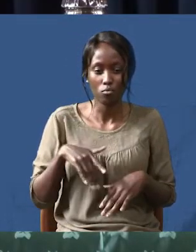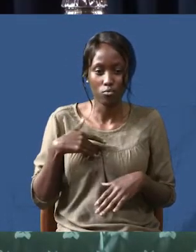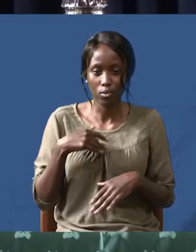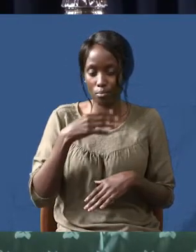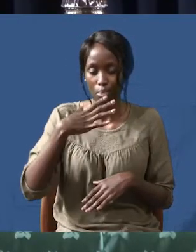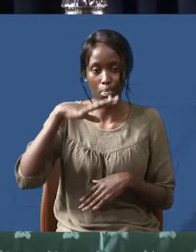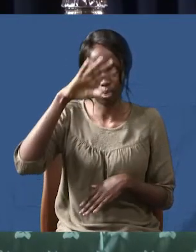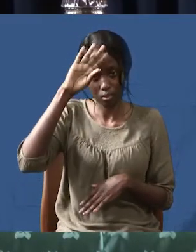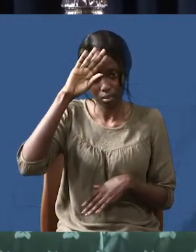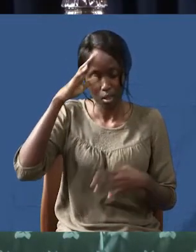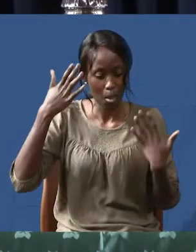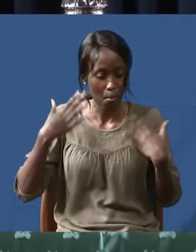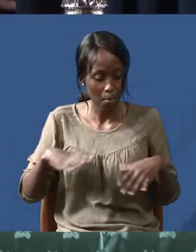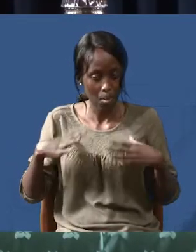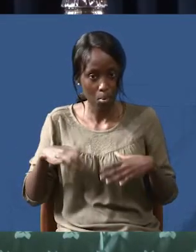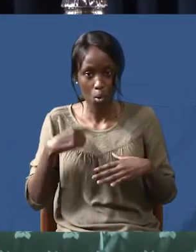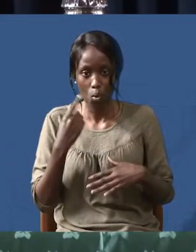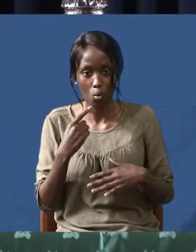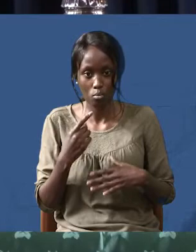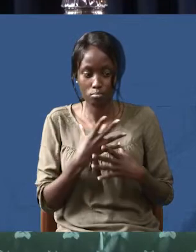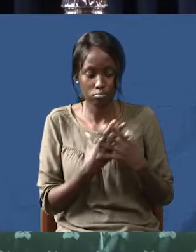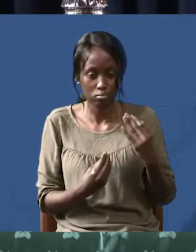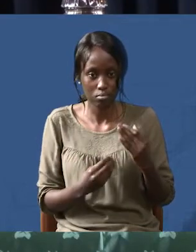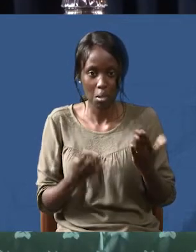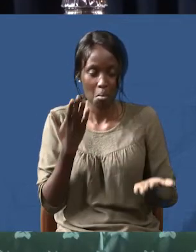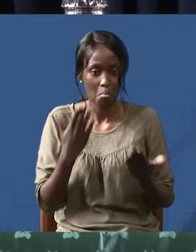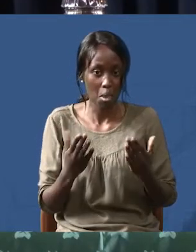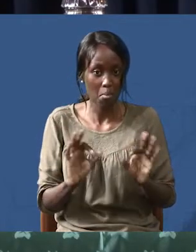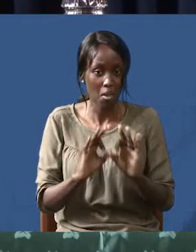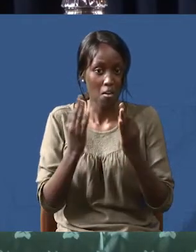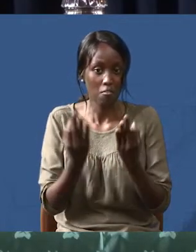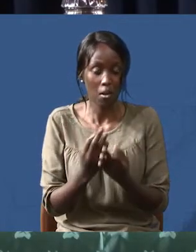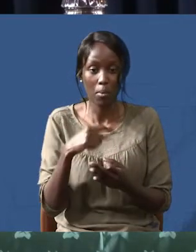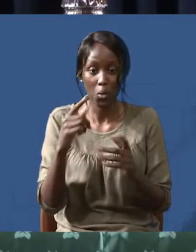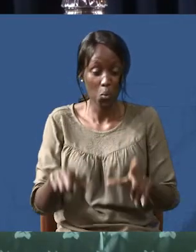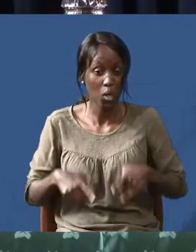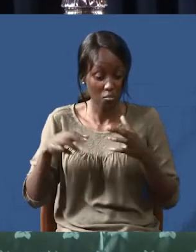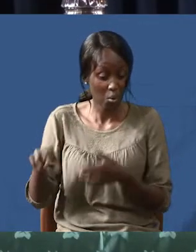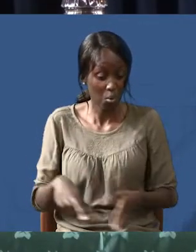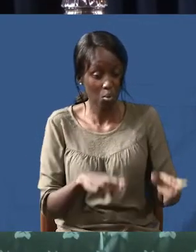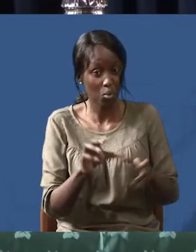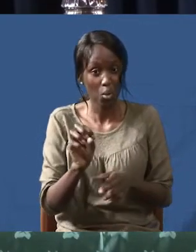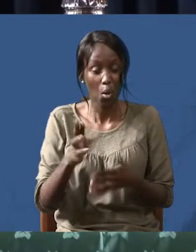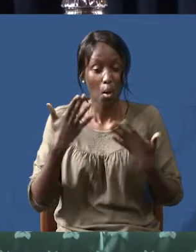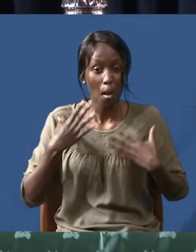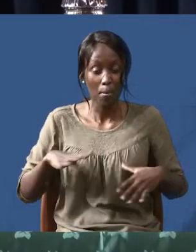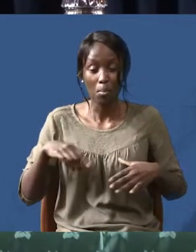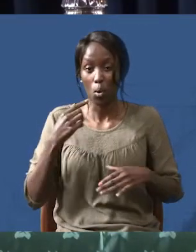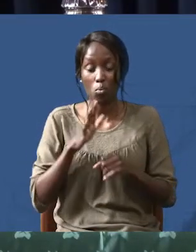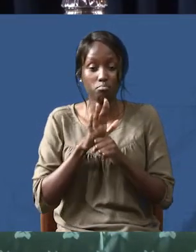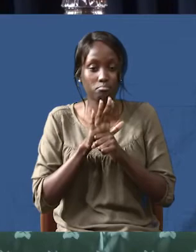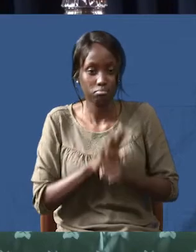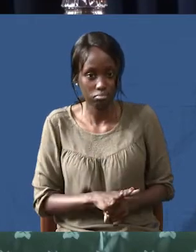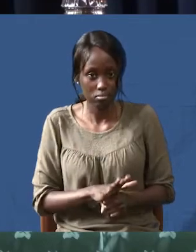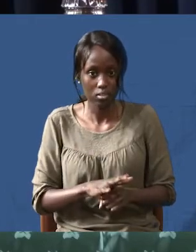despised. Could be the street families. It could be anybody who has been looked down upon